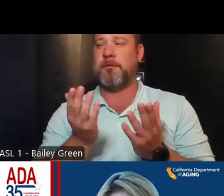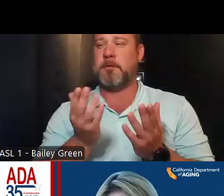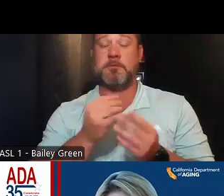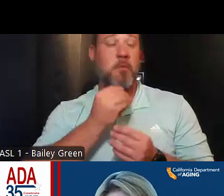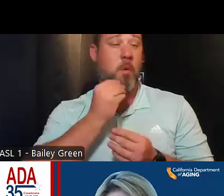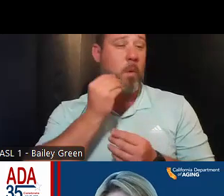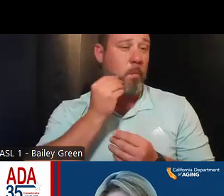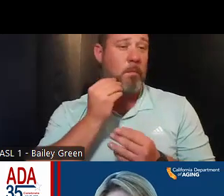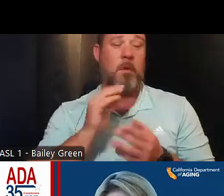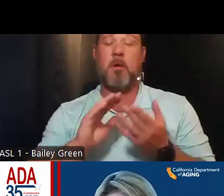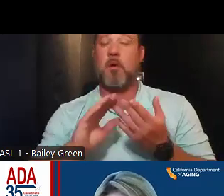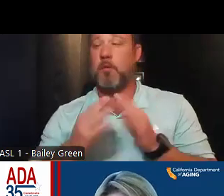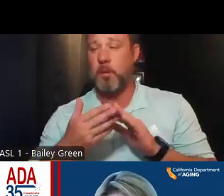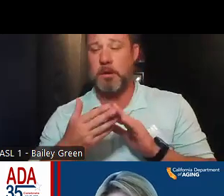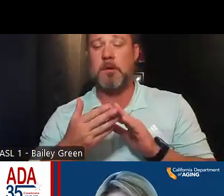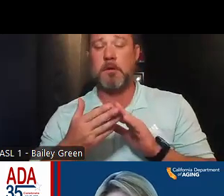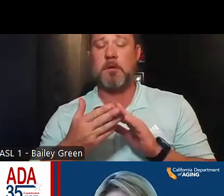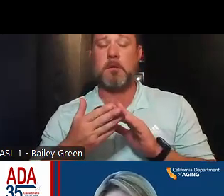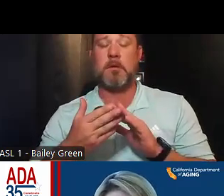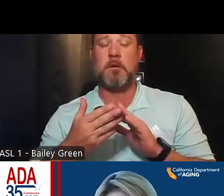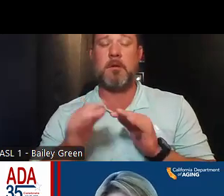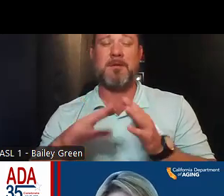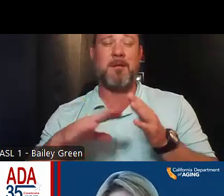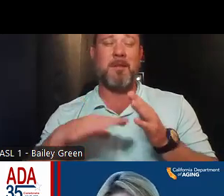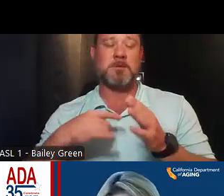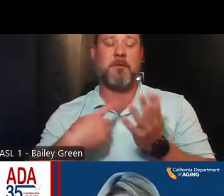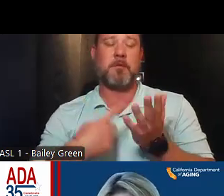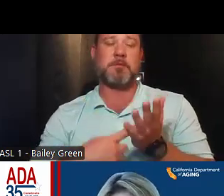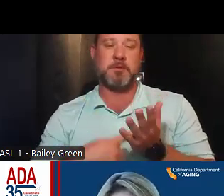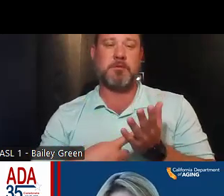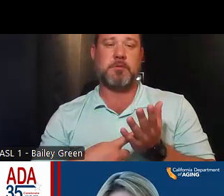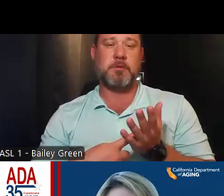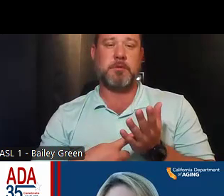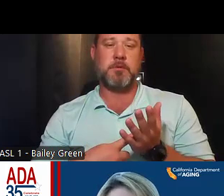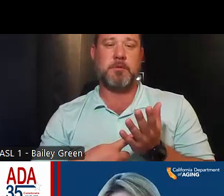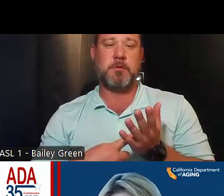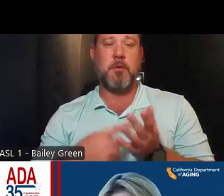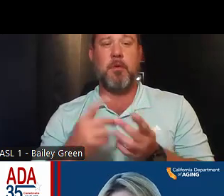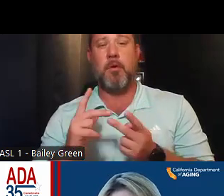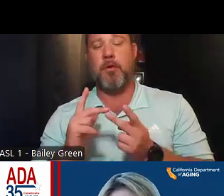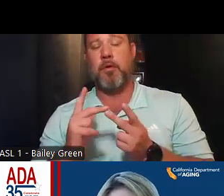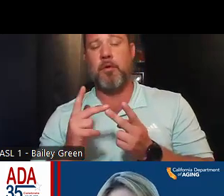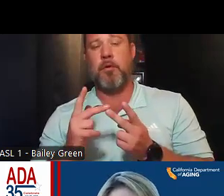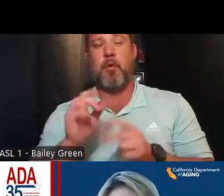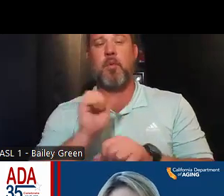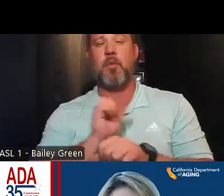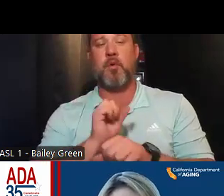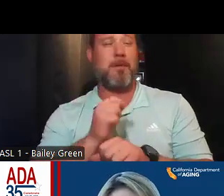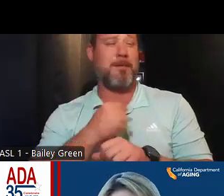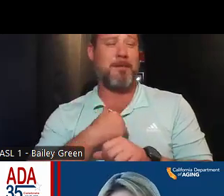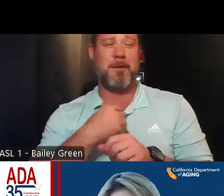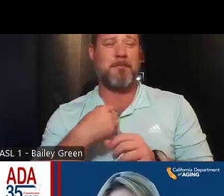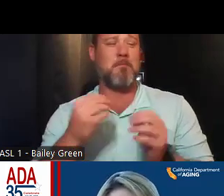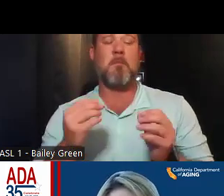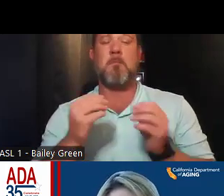community? And so this is the basis of our discussion today. Third is workforce. So even if we have a much